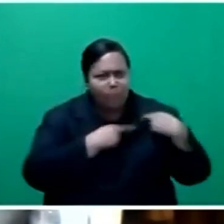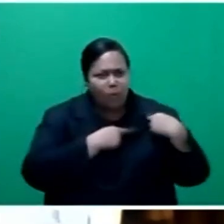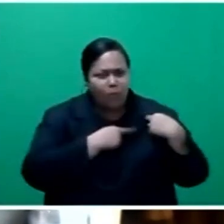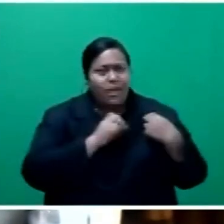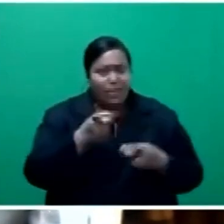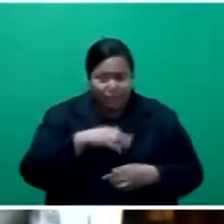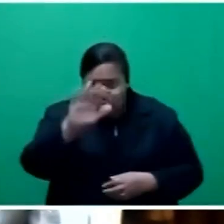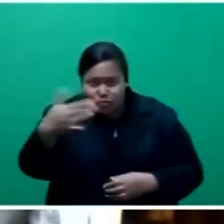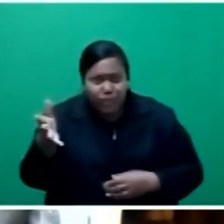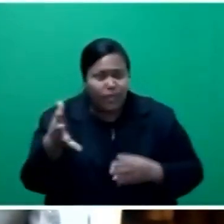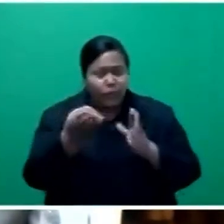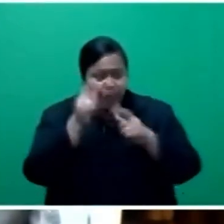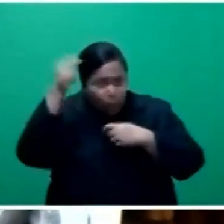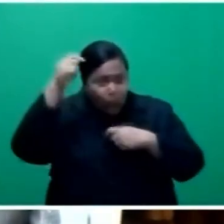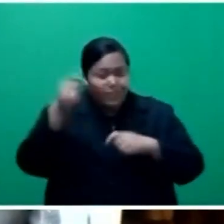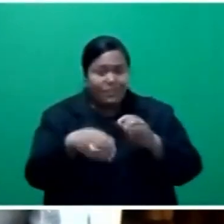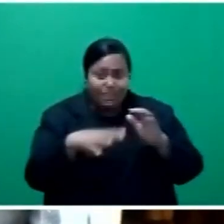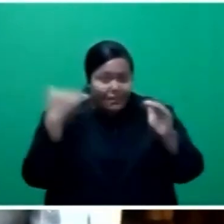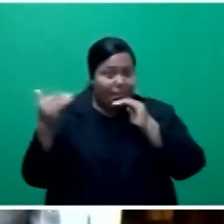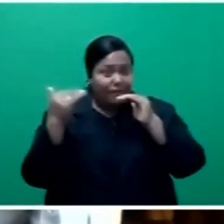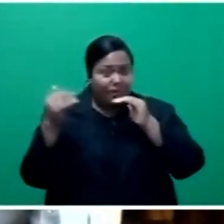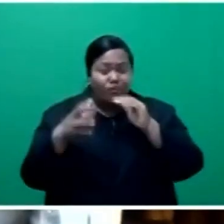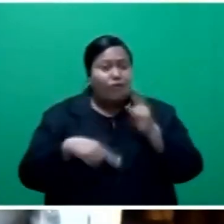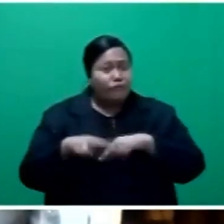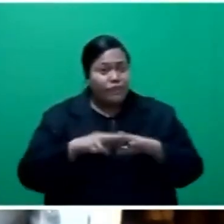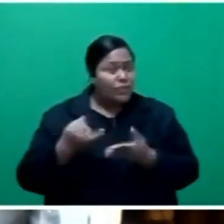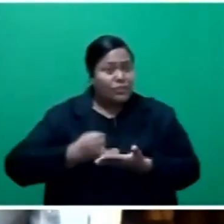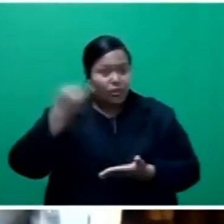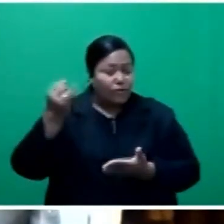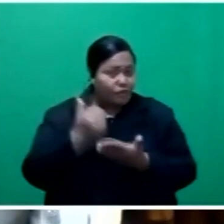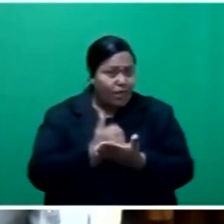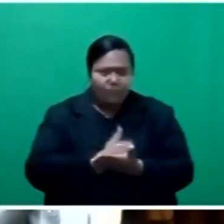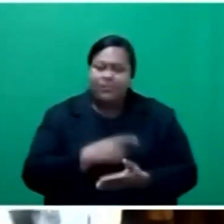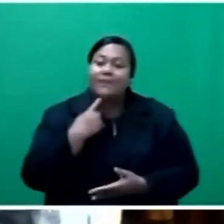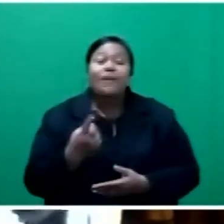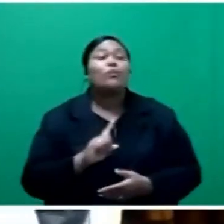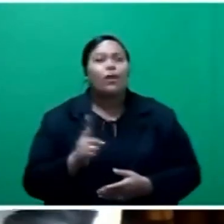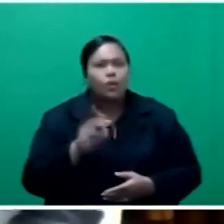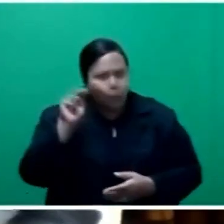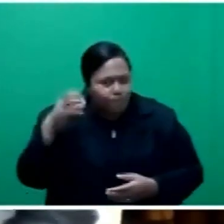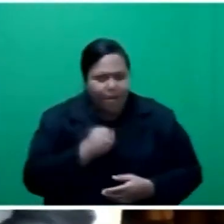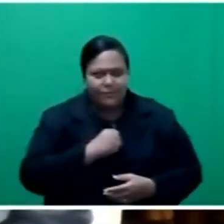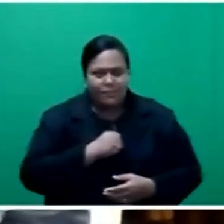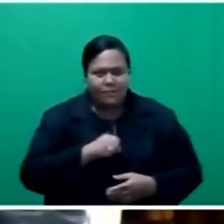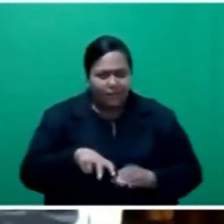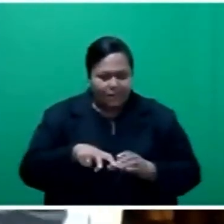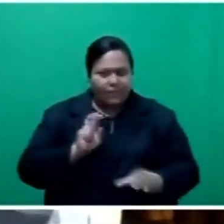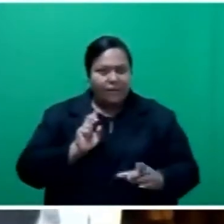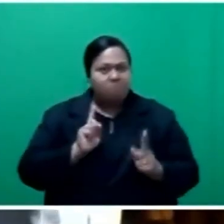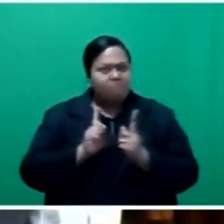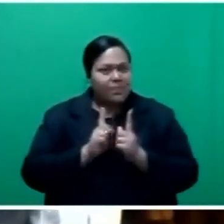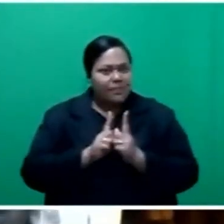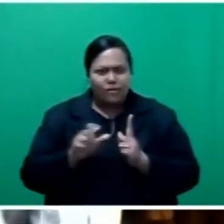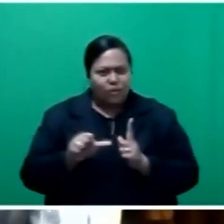check with the auditing standards, with the Fiji Institute of Accountants, it tells you that you must do exit meetings. This Auditor General, the